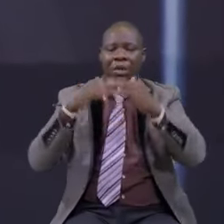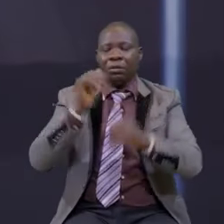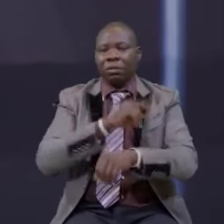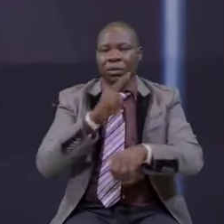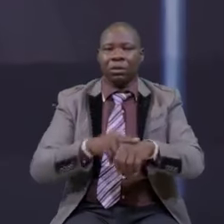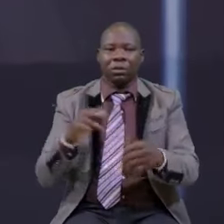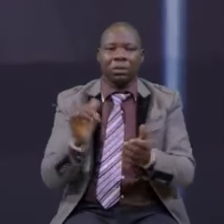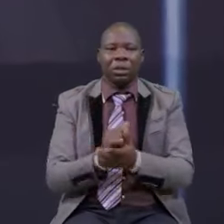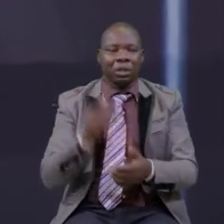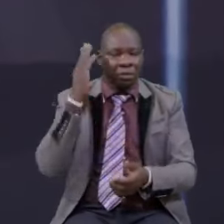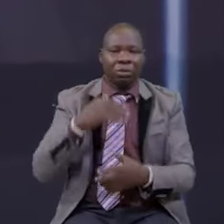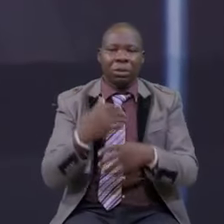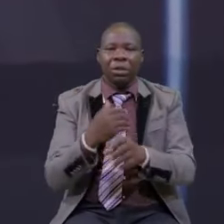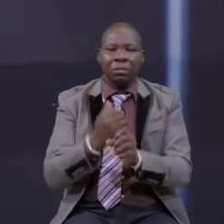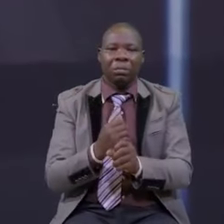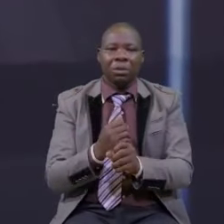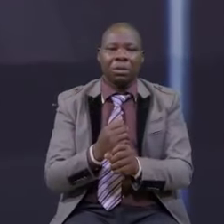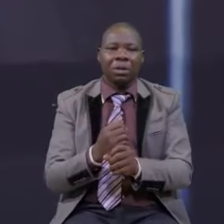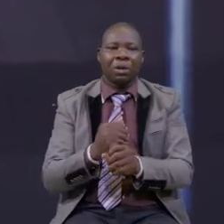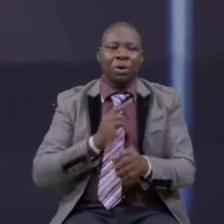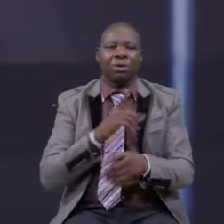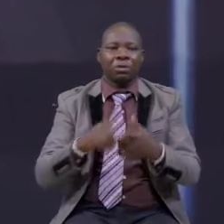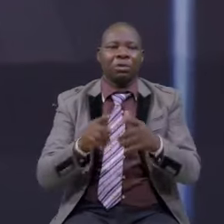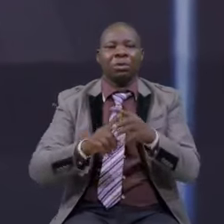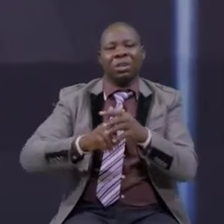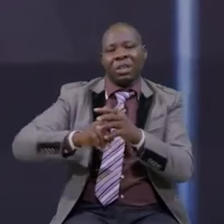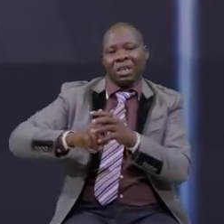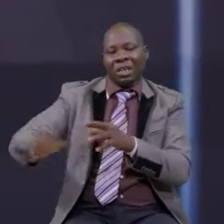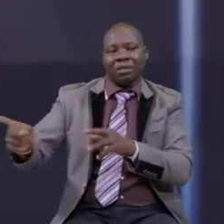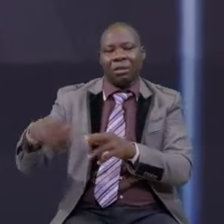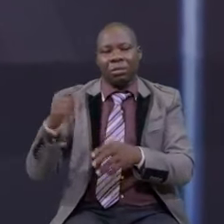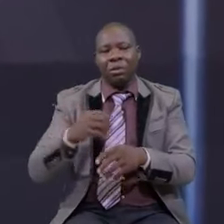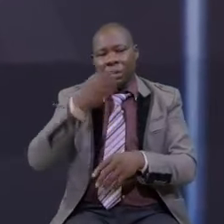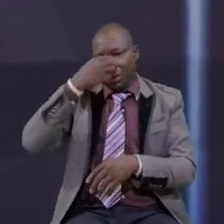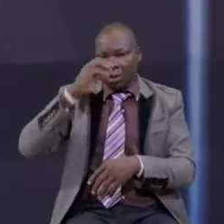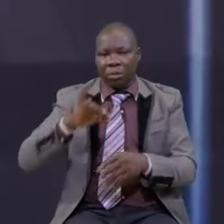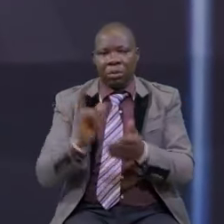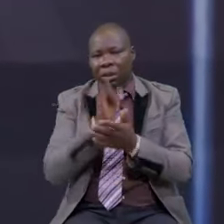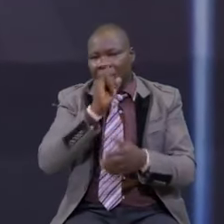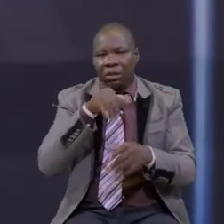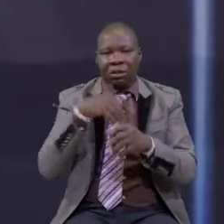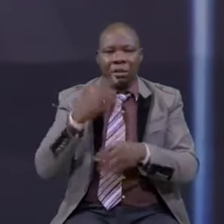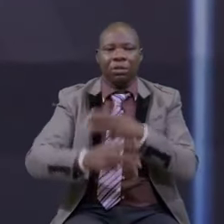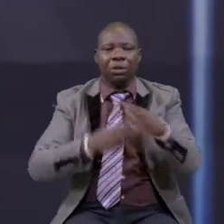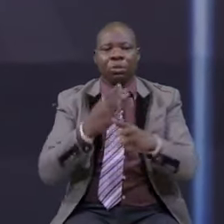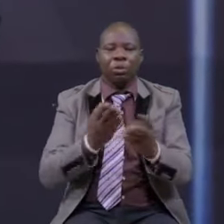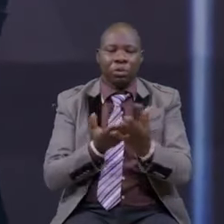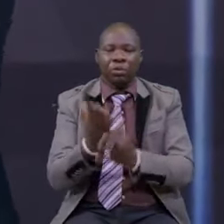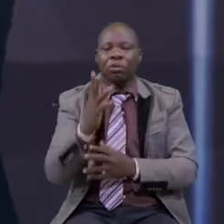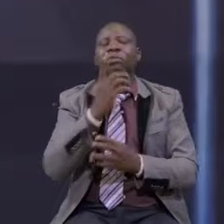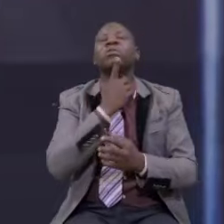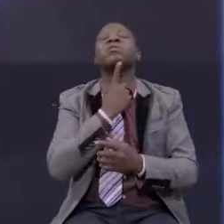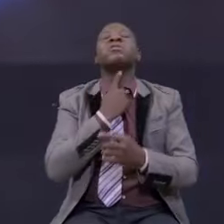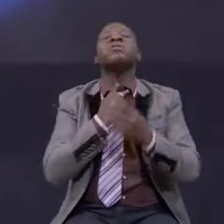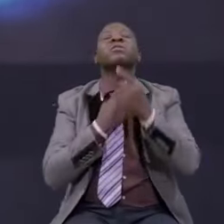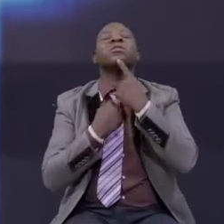we may, having escaped the corruption that is in the world through lust.